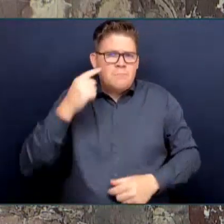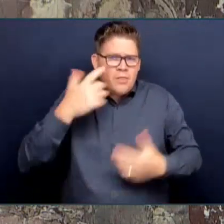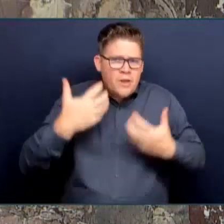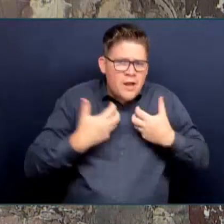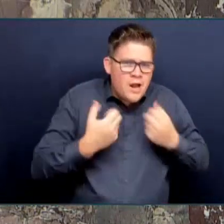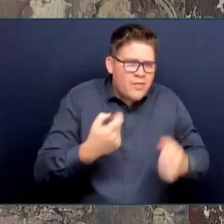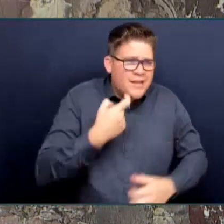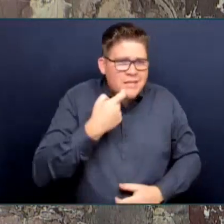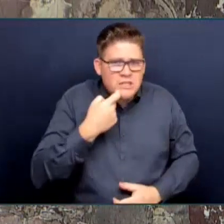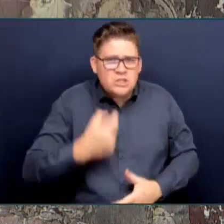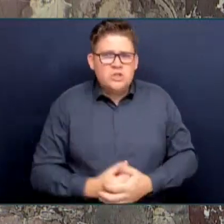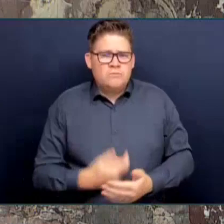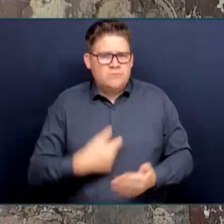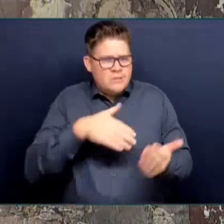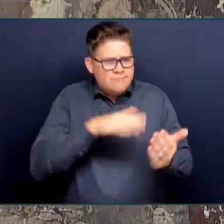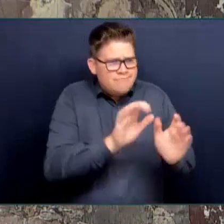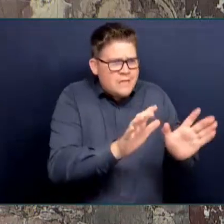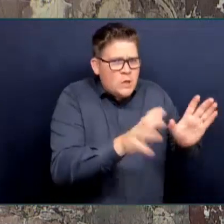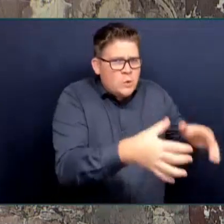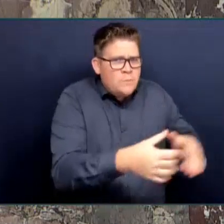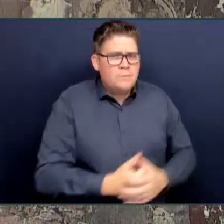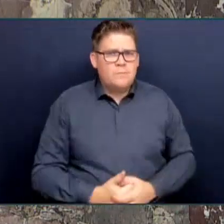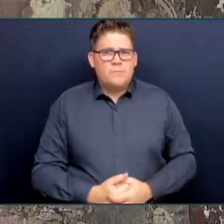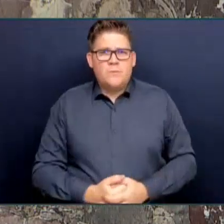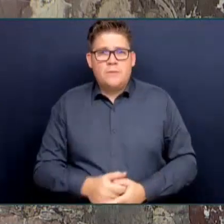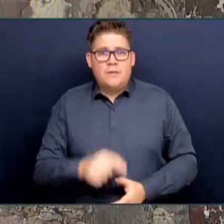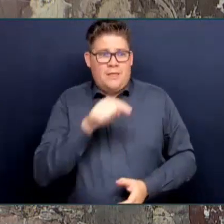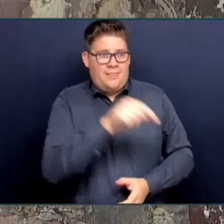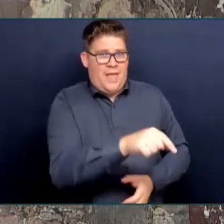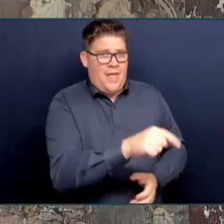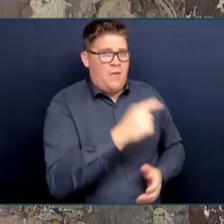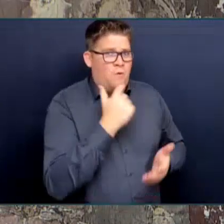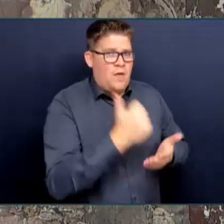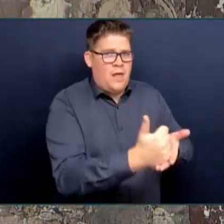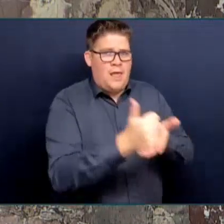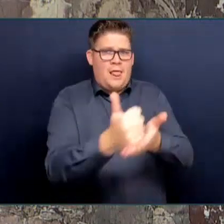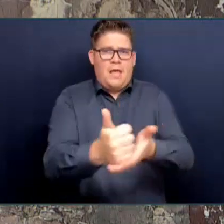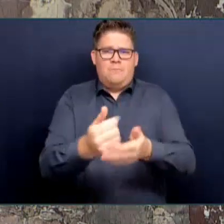is what's going to help us get ahead of this crisis, and I'm excited to get to work on that.